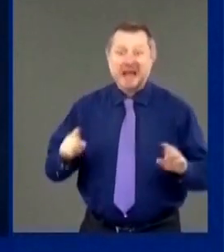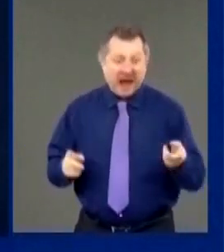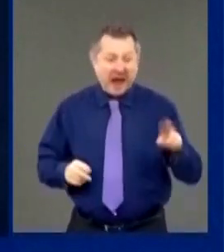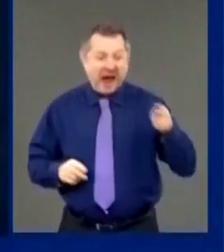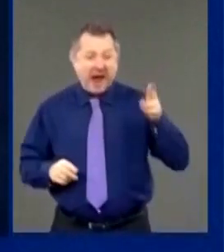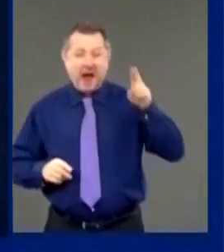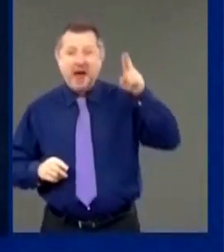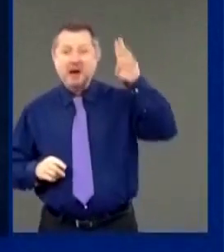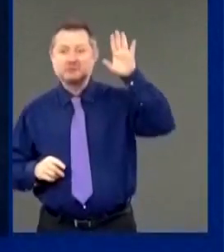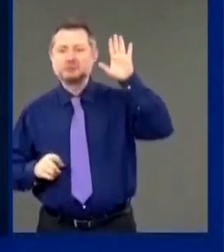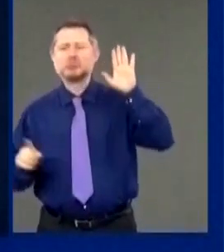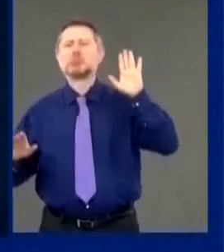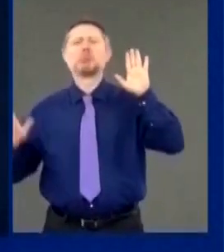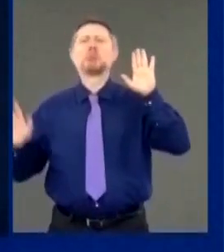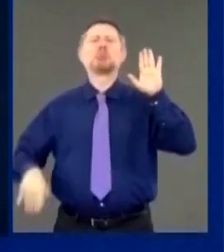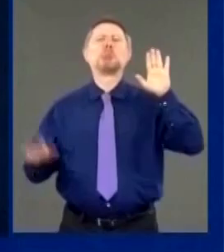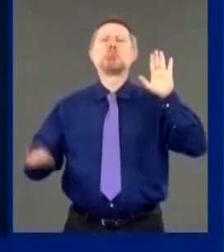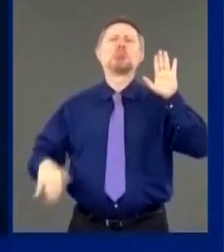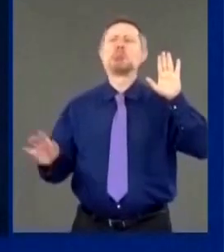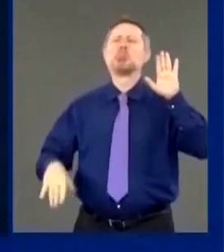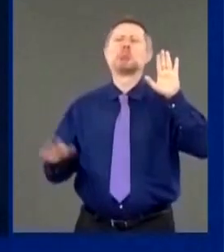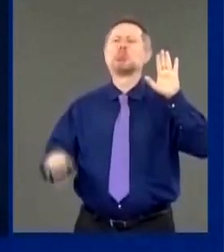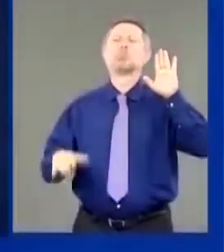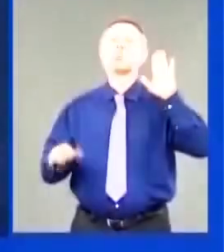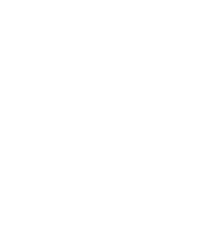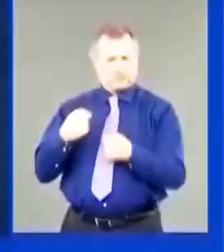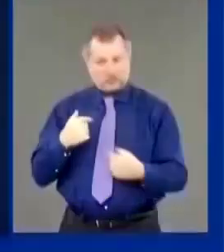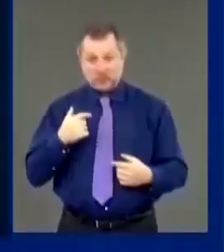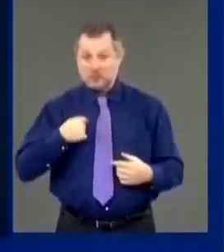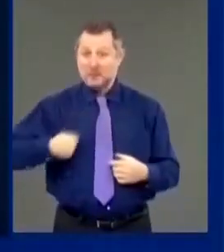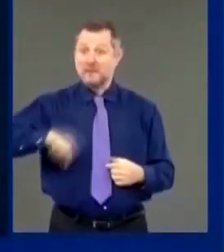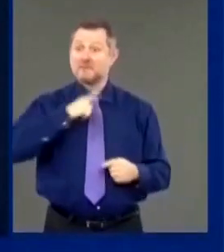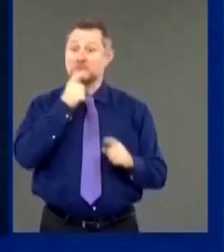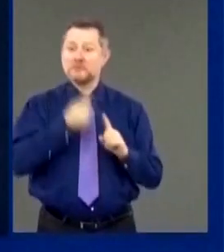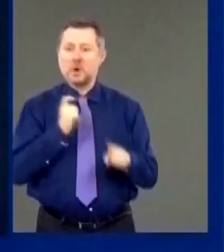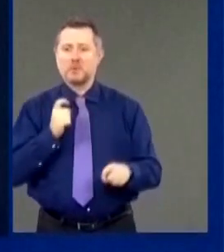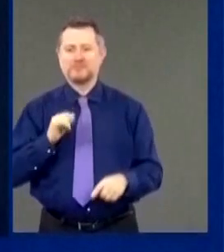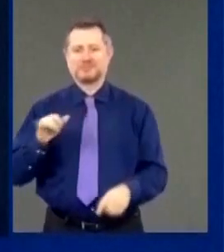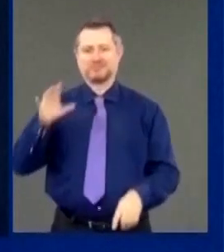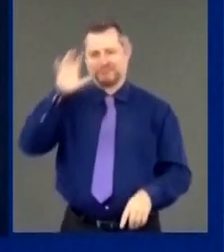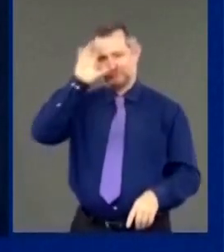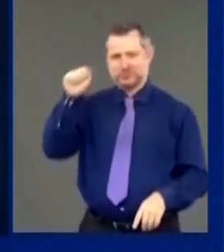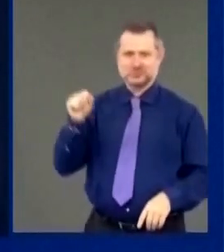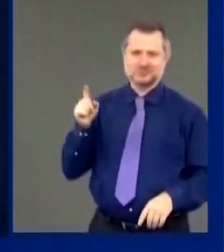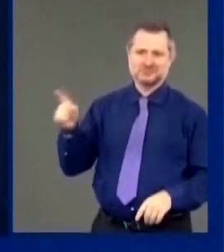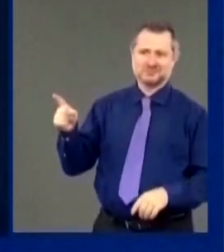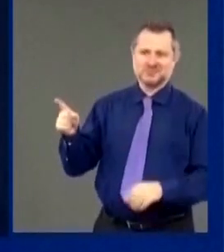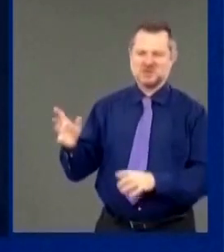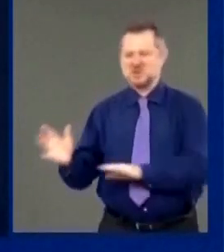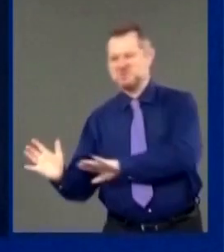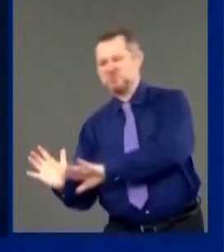denied the reality of this situation from day one. You know what's funny in this country?